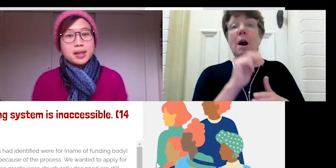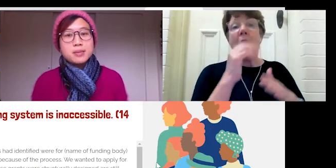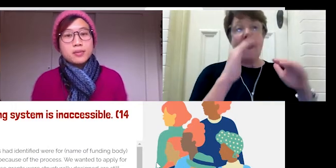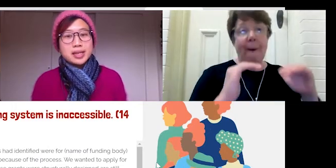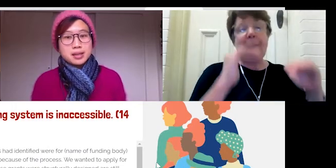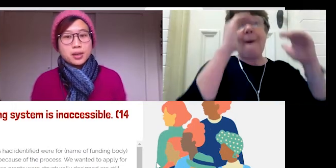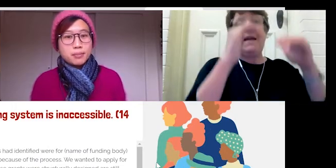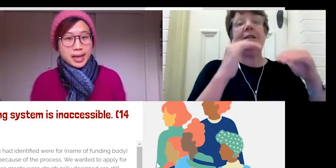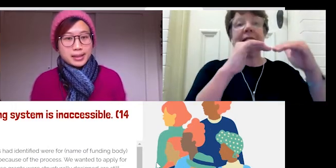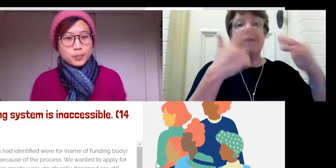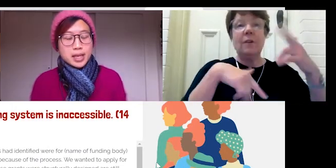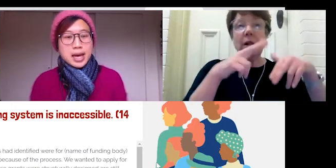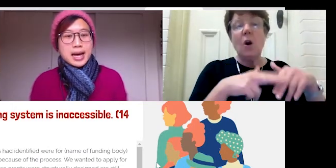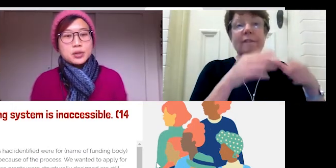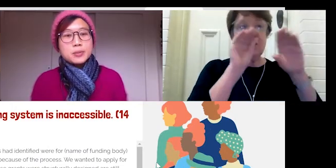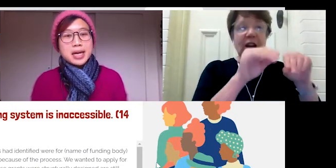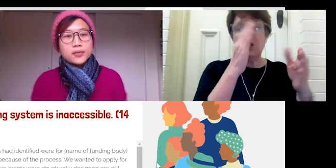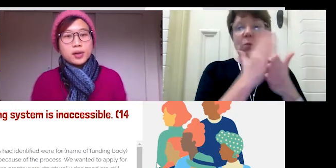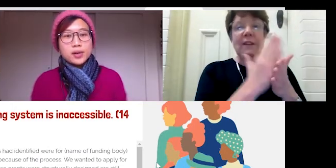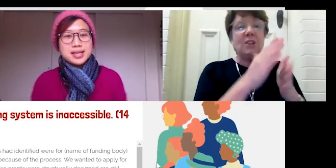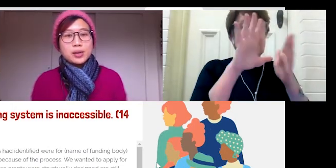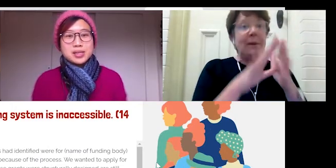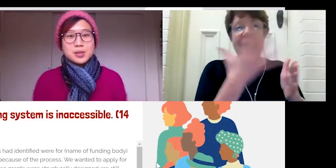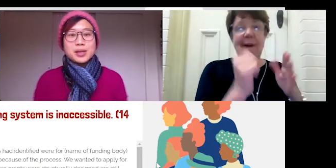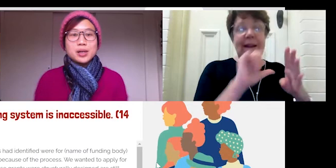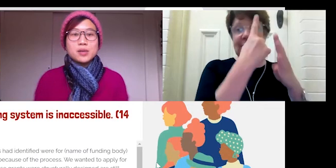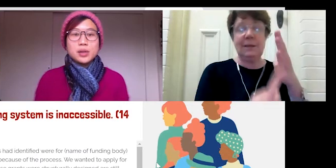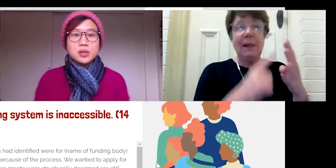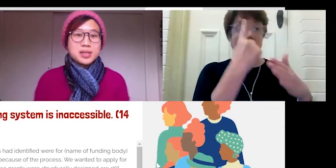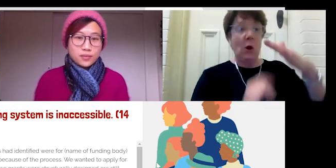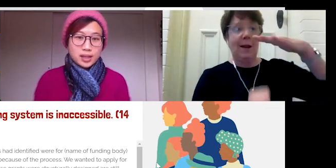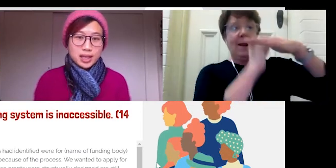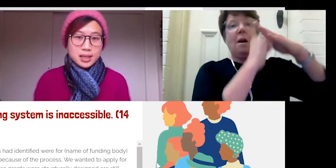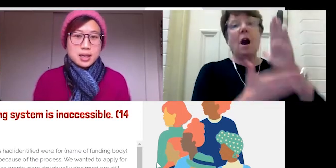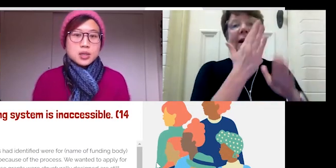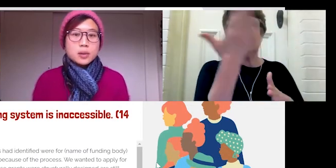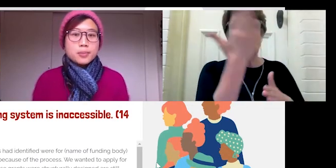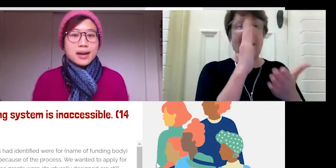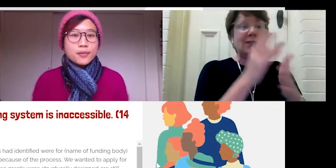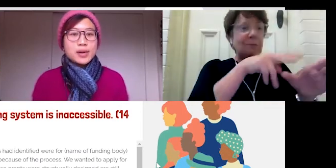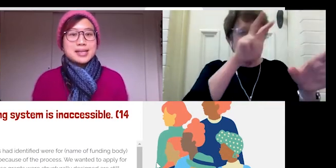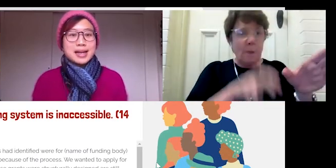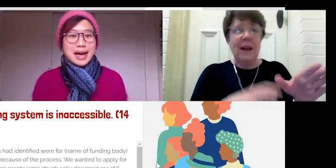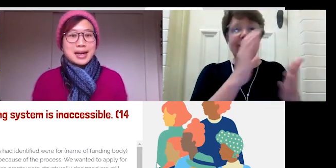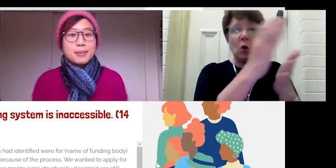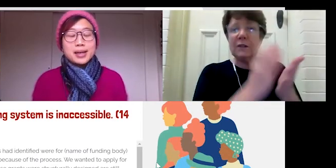of ableism and racism combined. I had dropped out of university courses because of those specifically. To apply